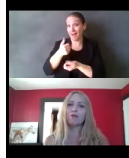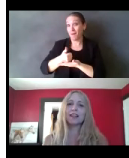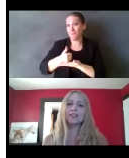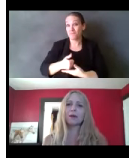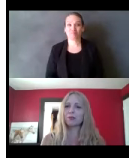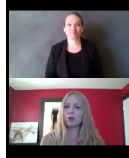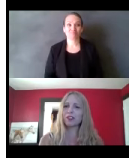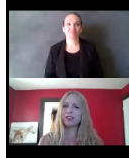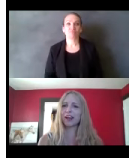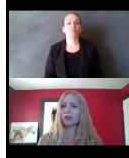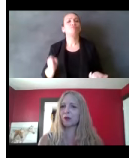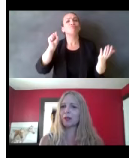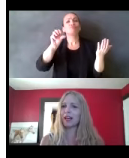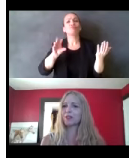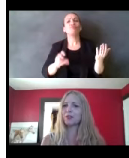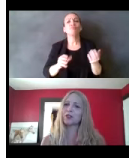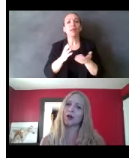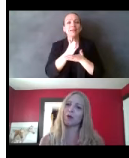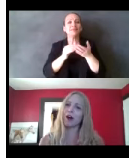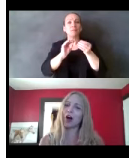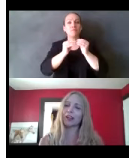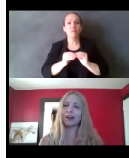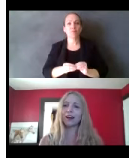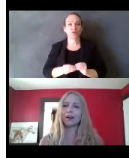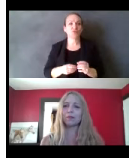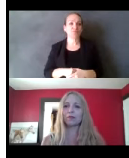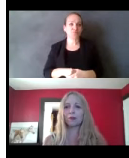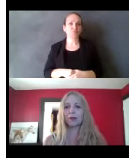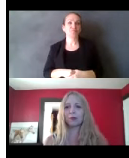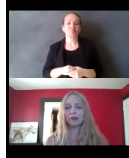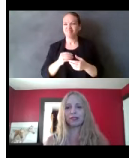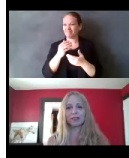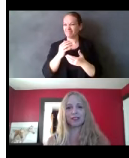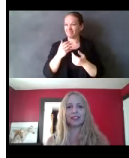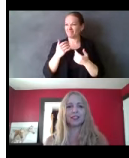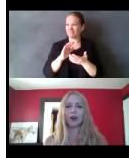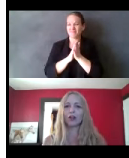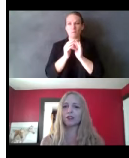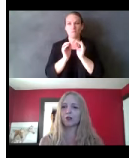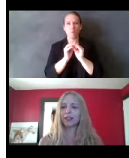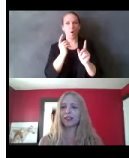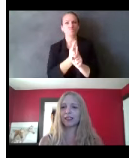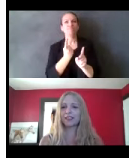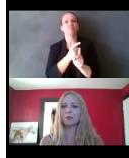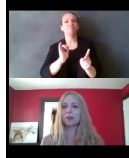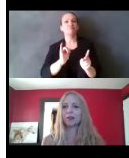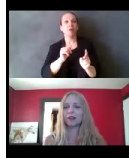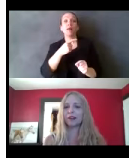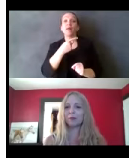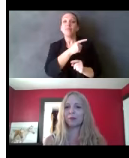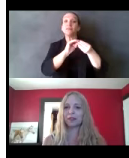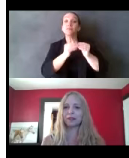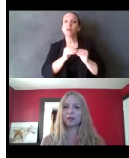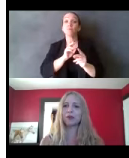Just some facts about depression to kind of normalize what's going on for people. This is at least in our country, and I think it's